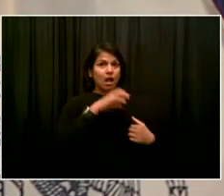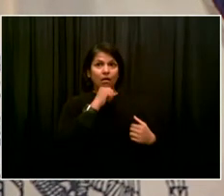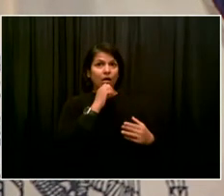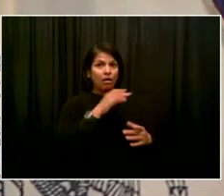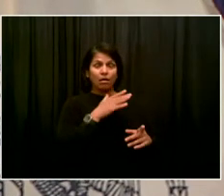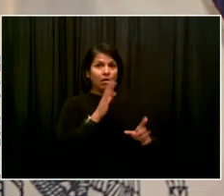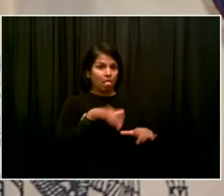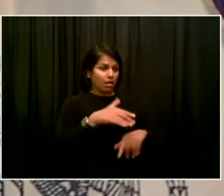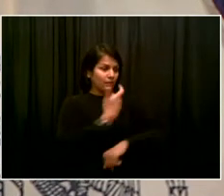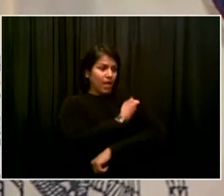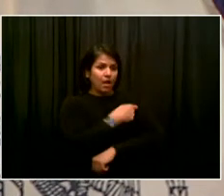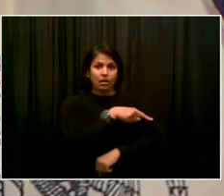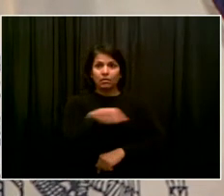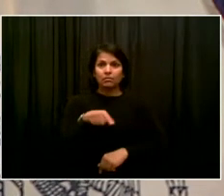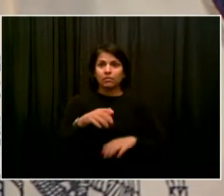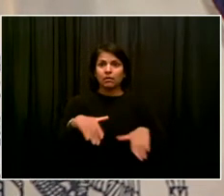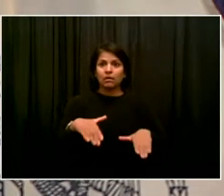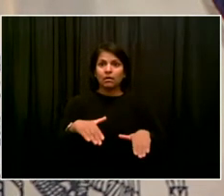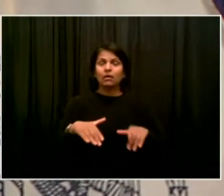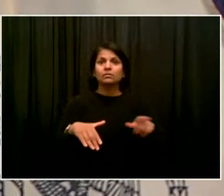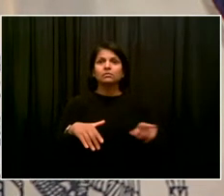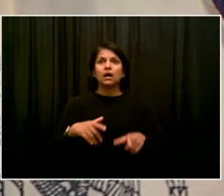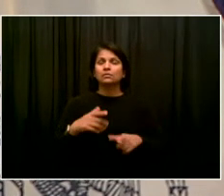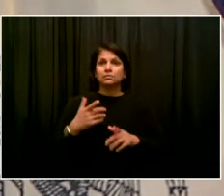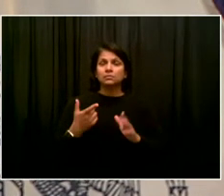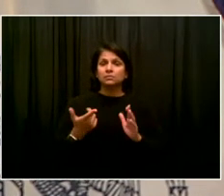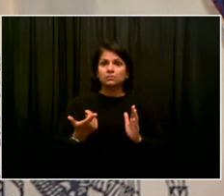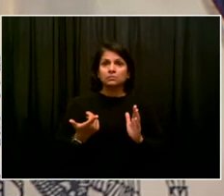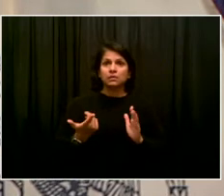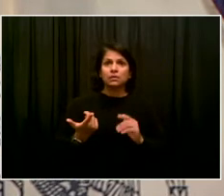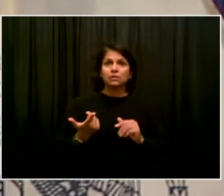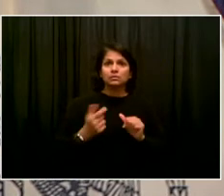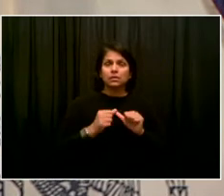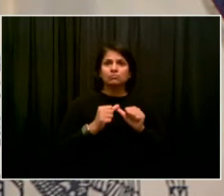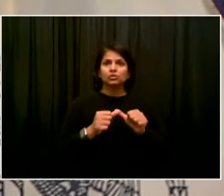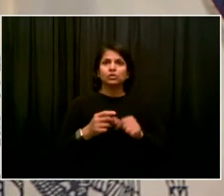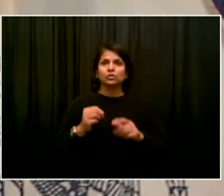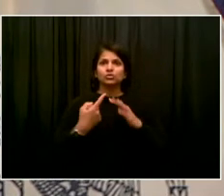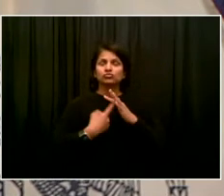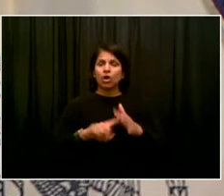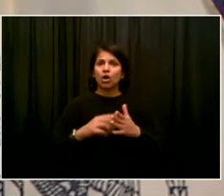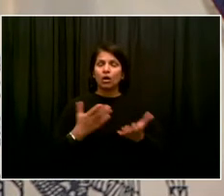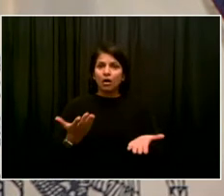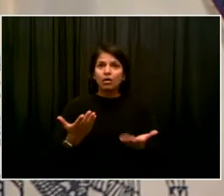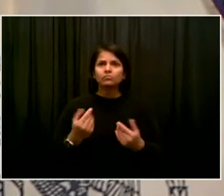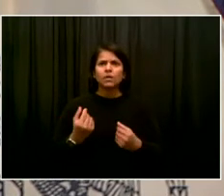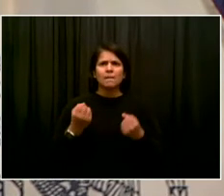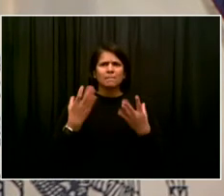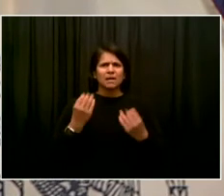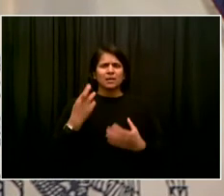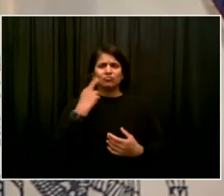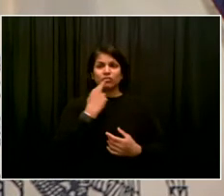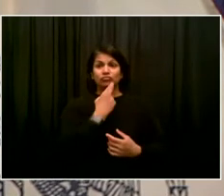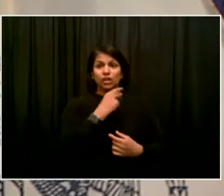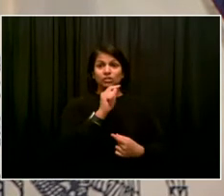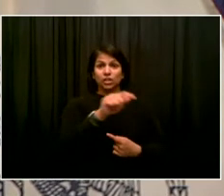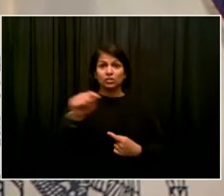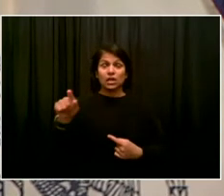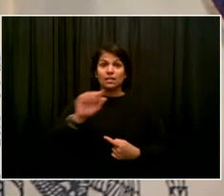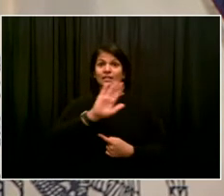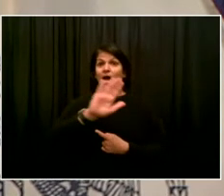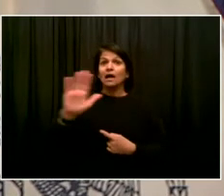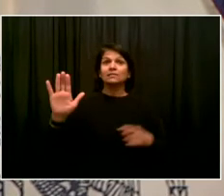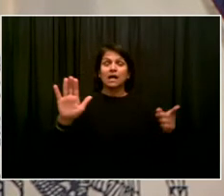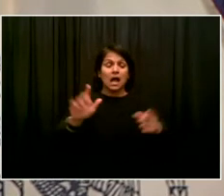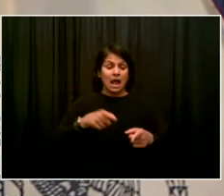effect. And several restaurants who turned away, you know, dozens of customers and were unhappy about the economic impact. So